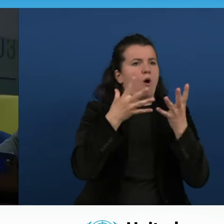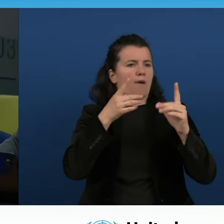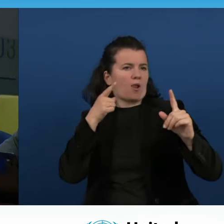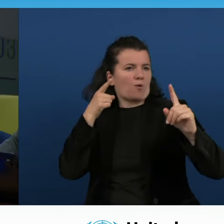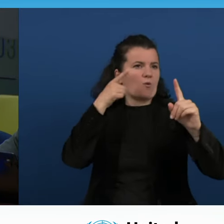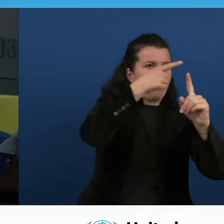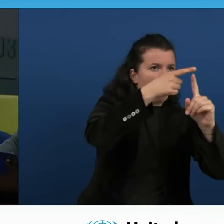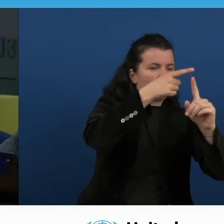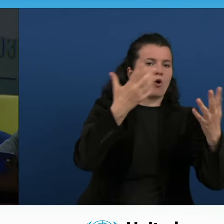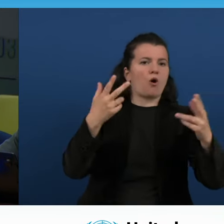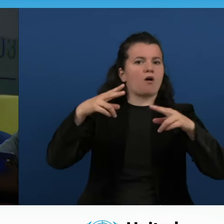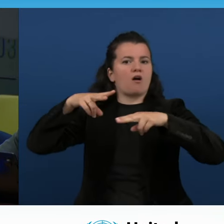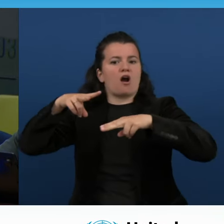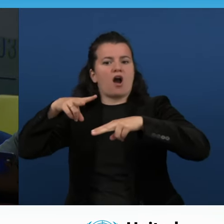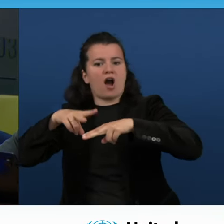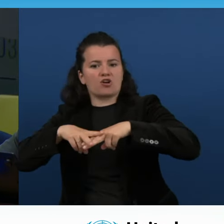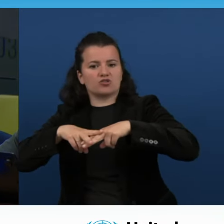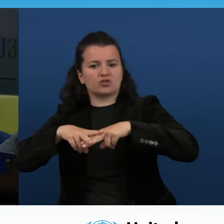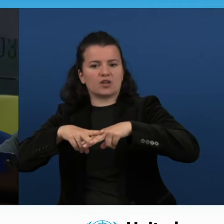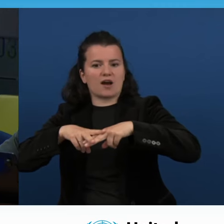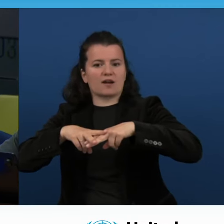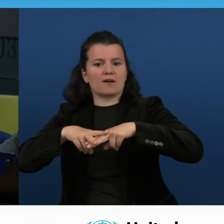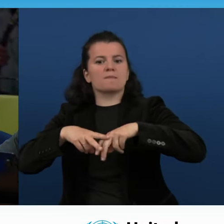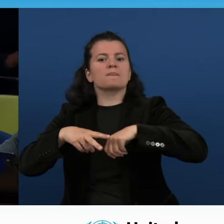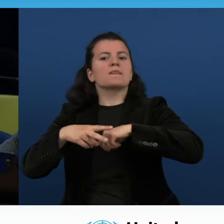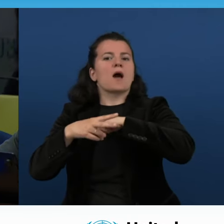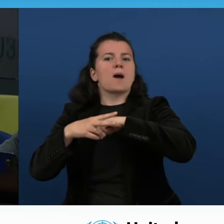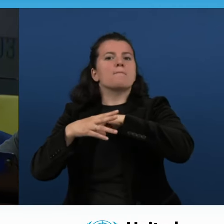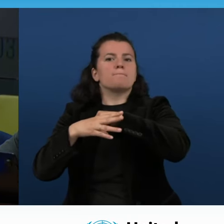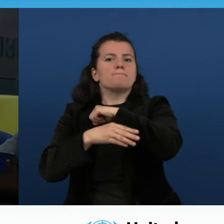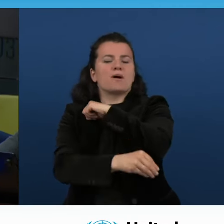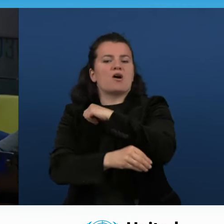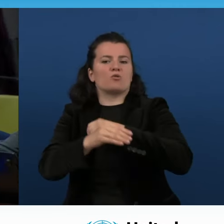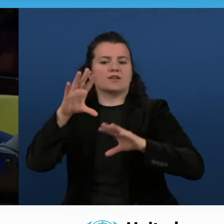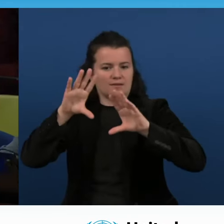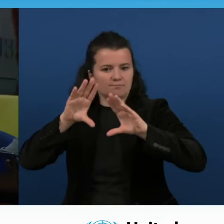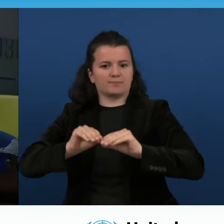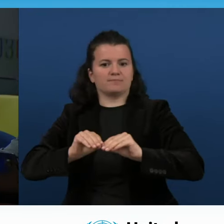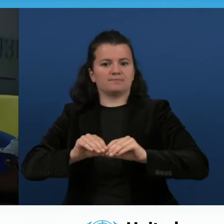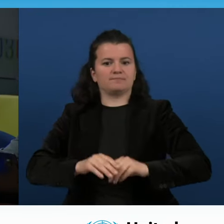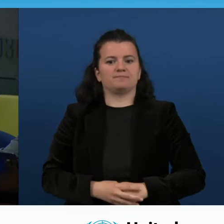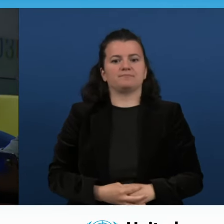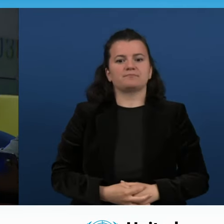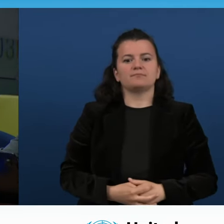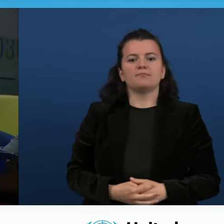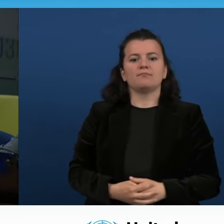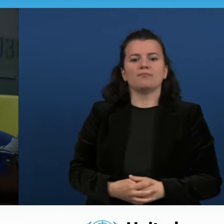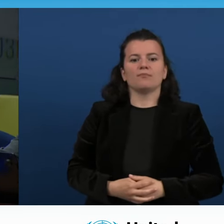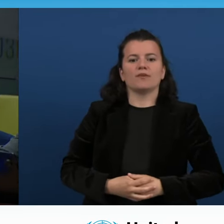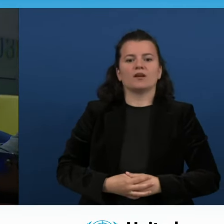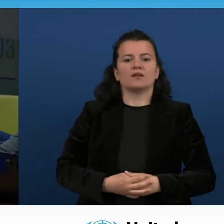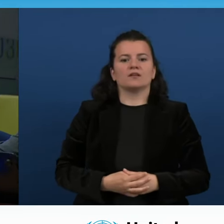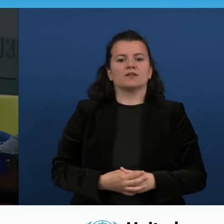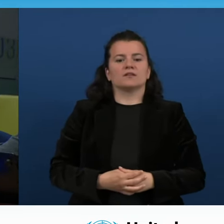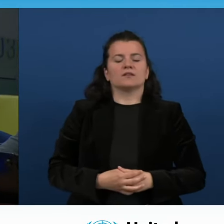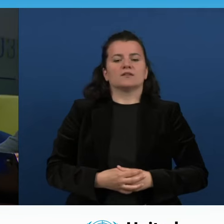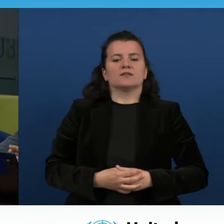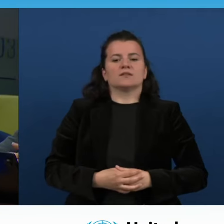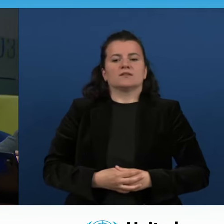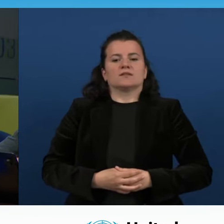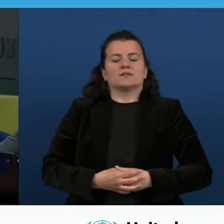Your Excellency, Antonio Guterres, Secretary General of the United Nations, Madam Sara